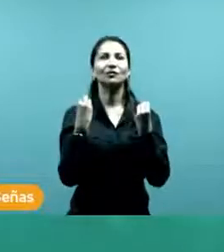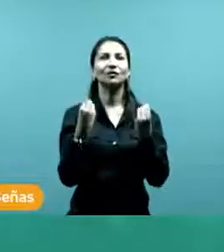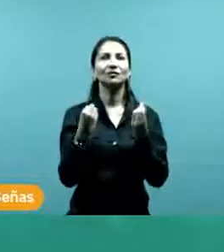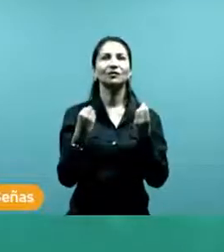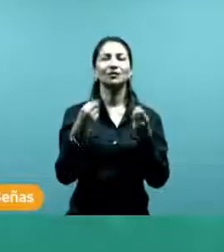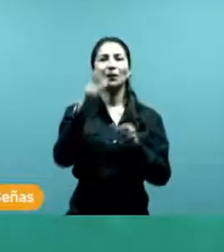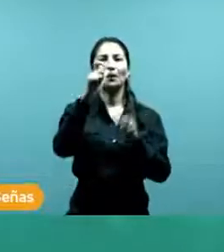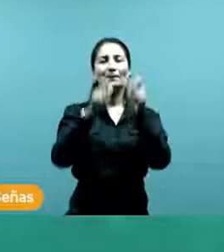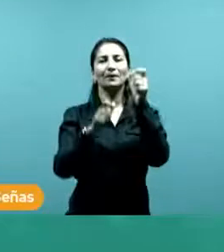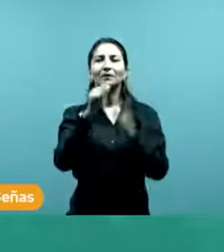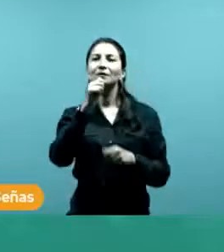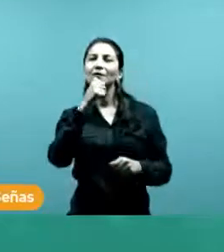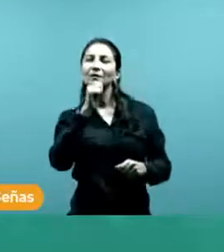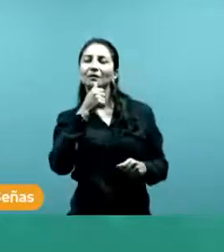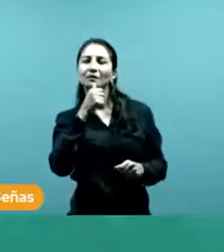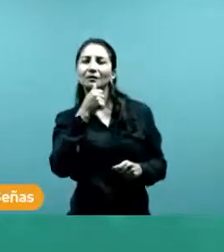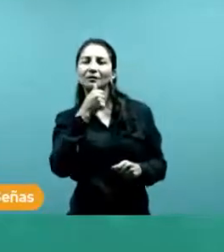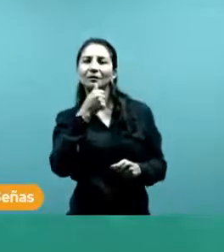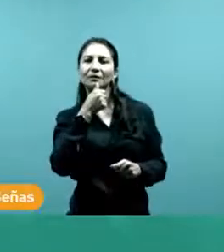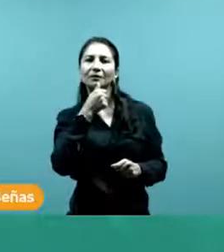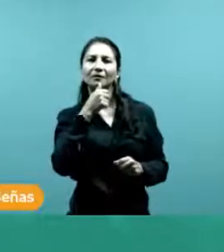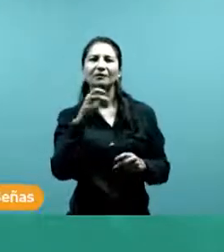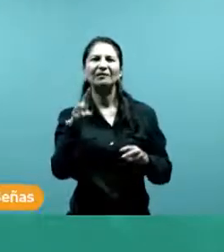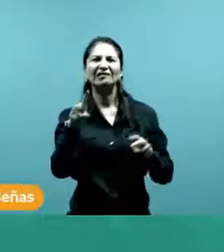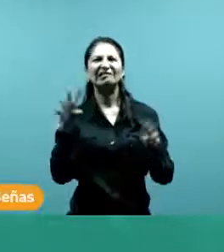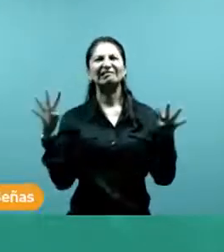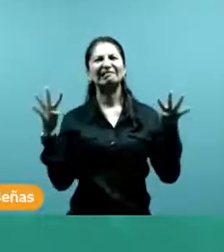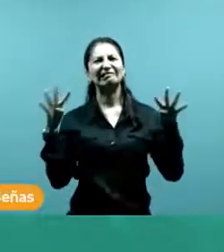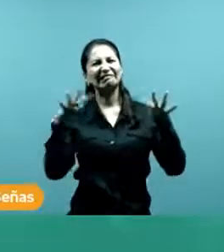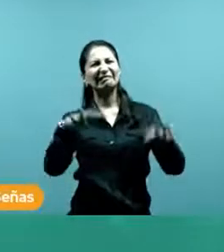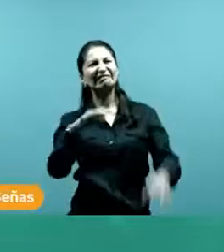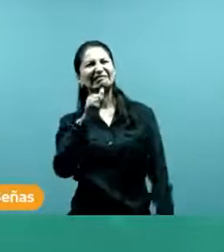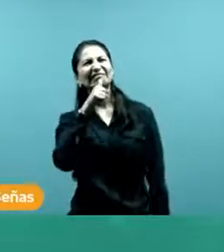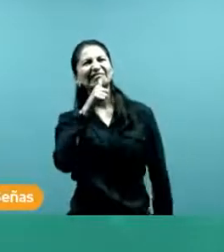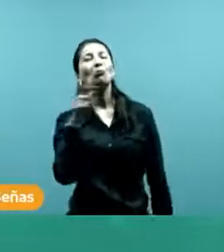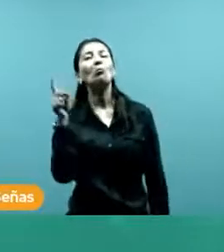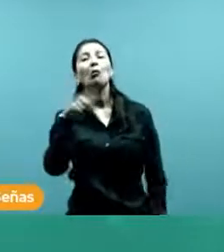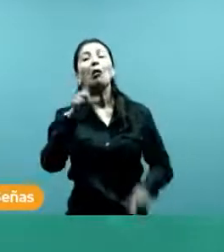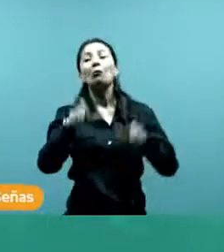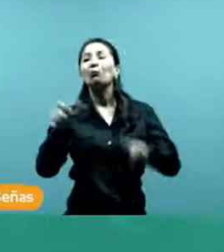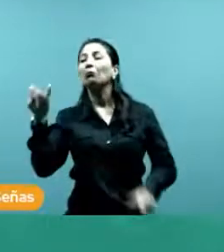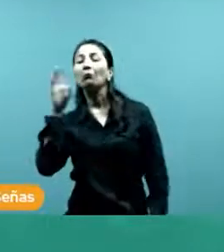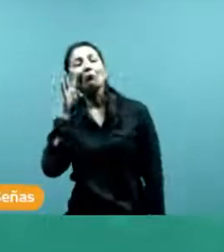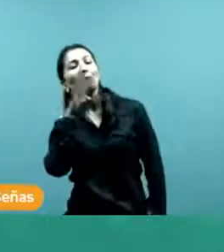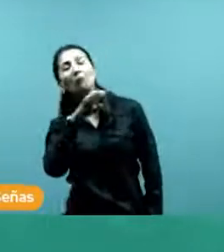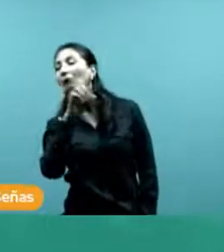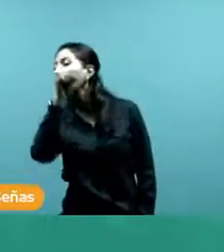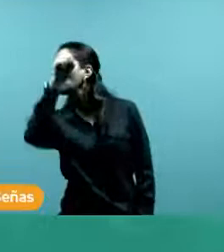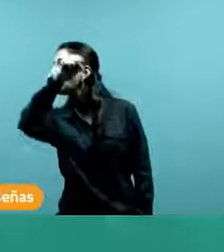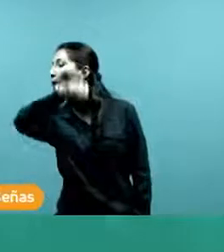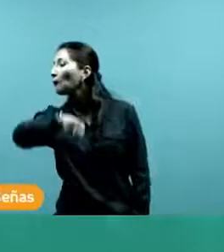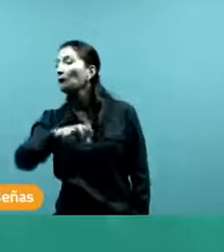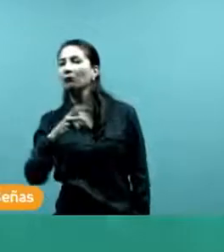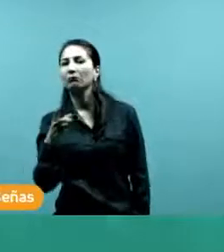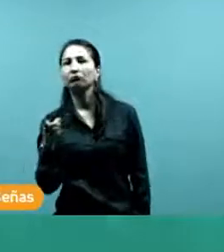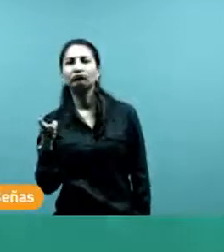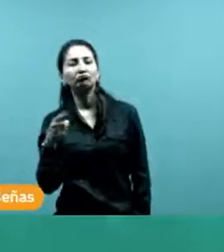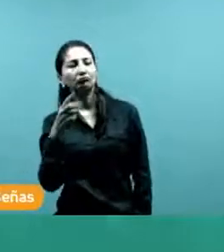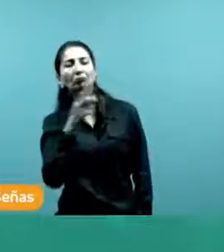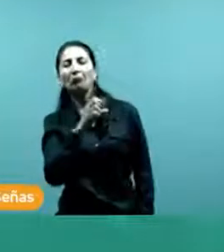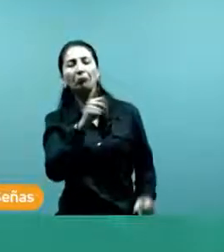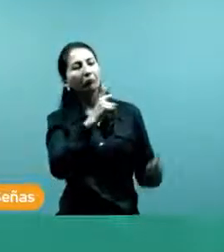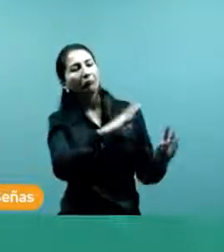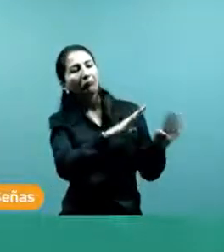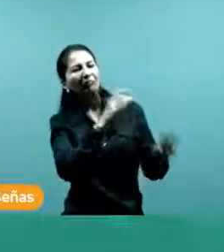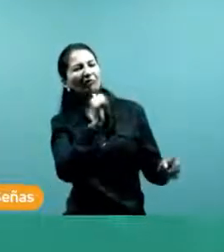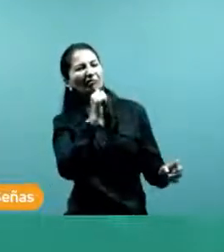las personas que vieron todos estos crímenes, sin ser parte de los crímenes, no son what is happening, like this